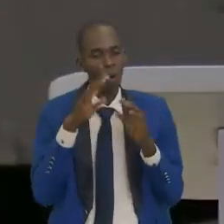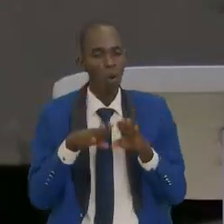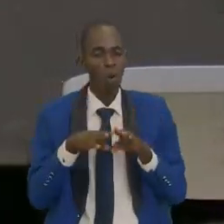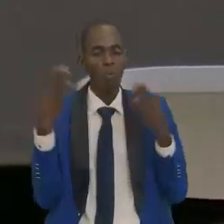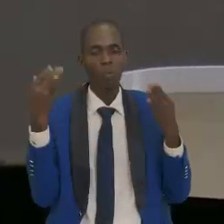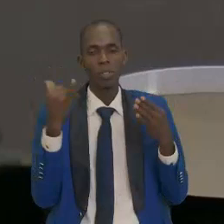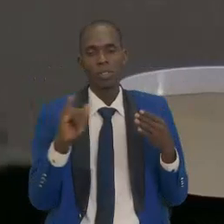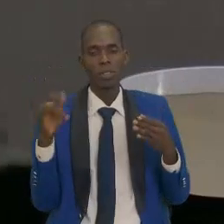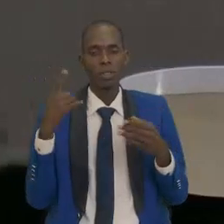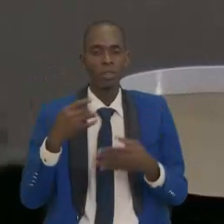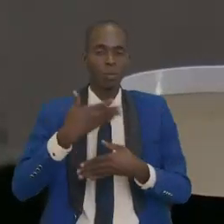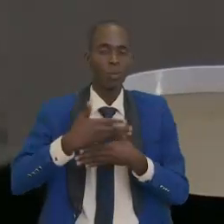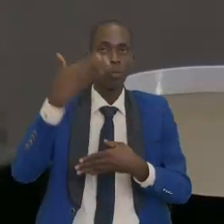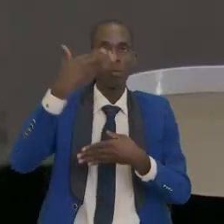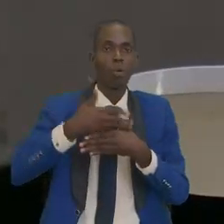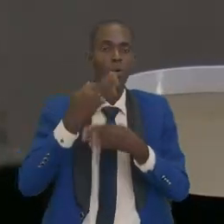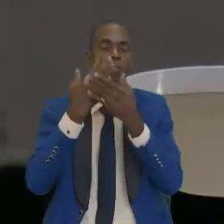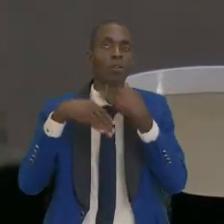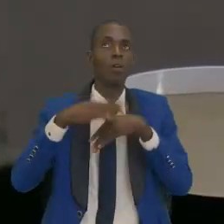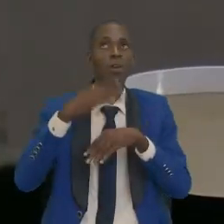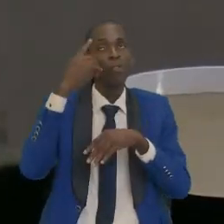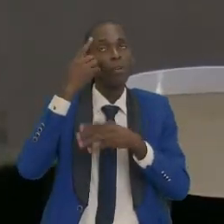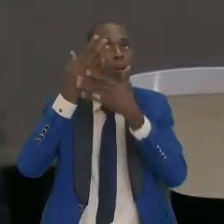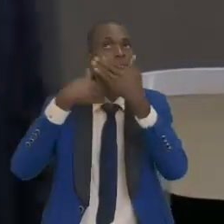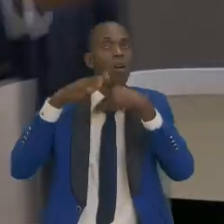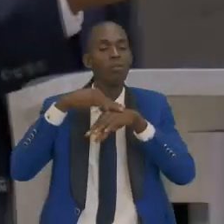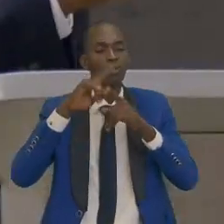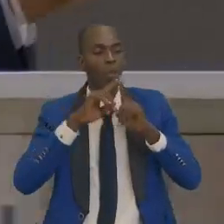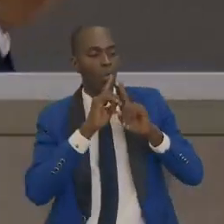heaven and for heaven to respond unto him